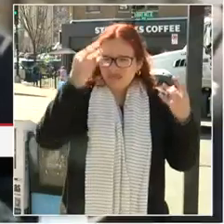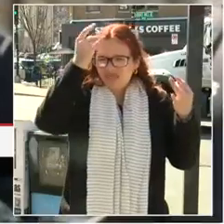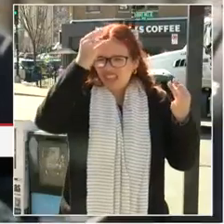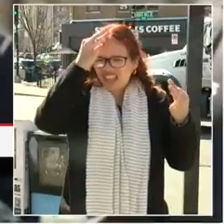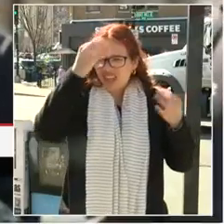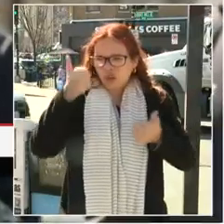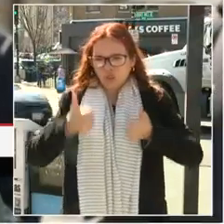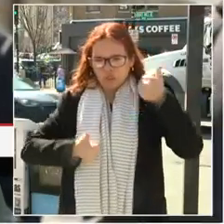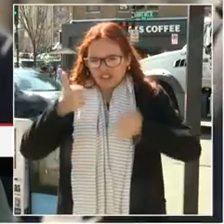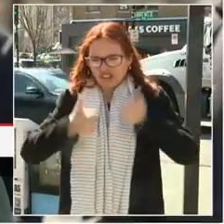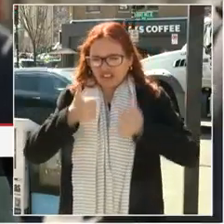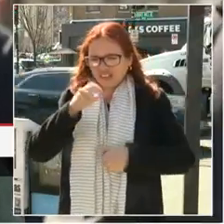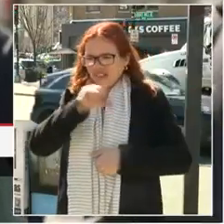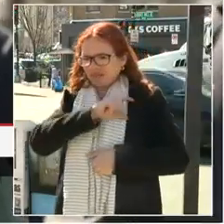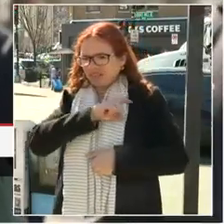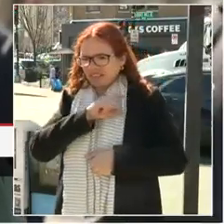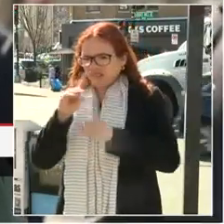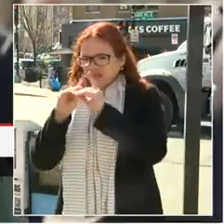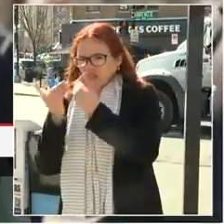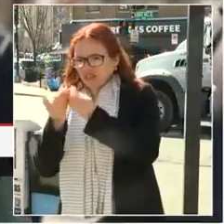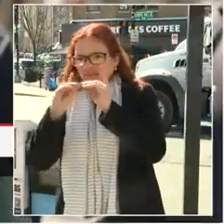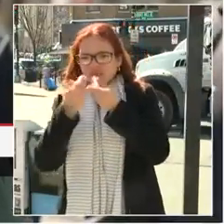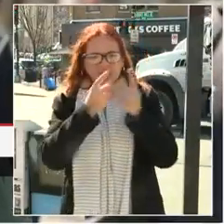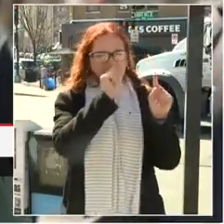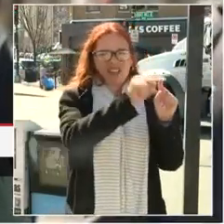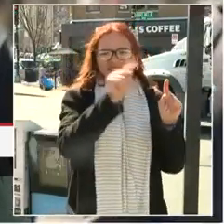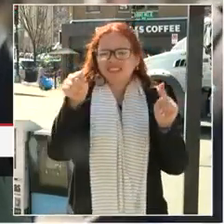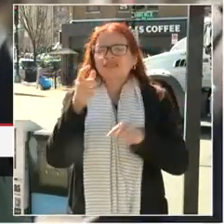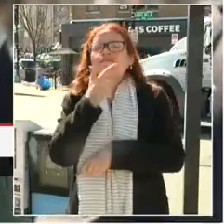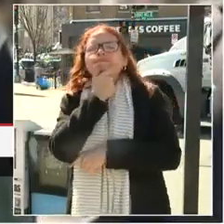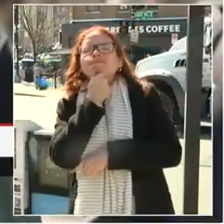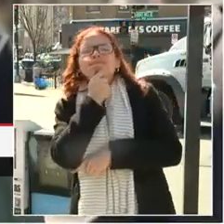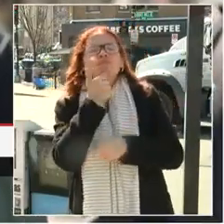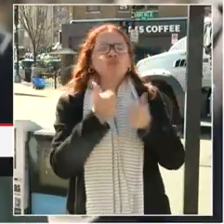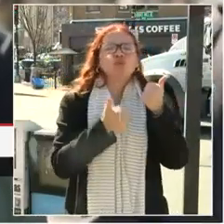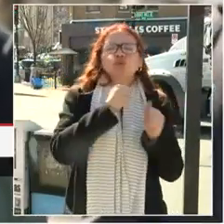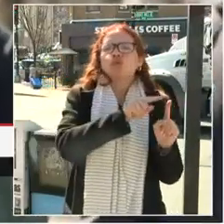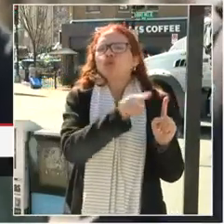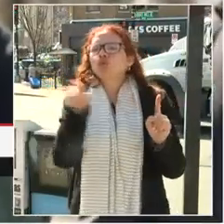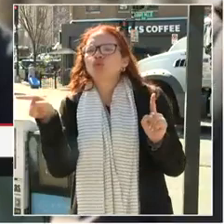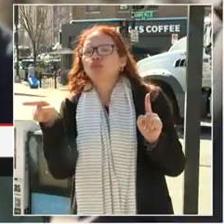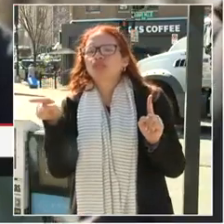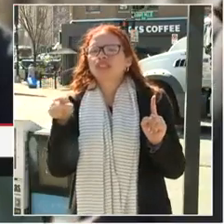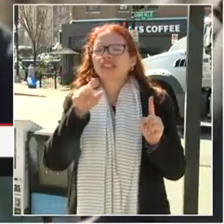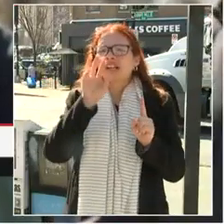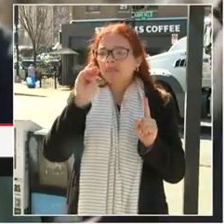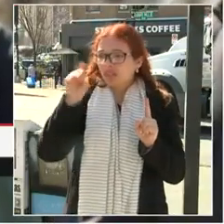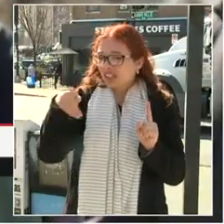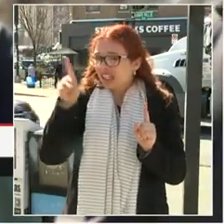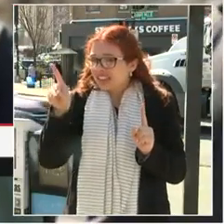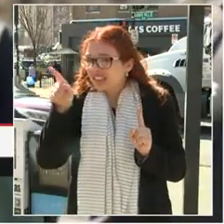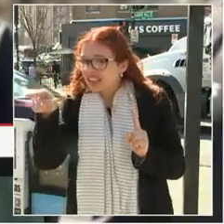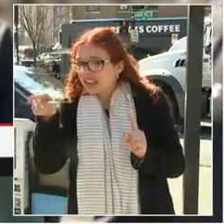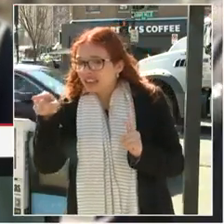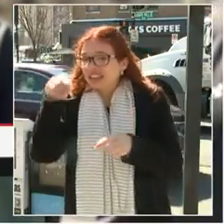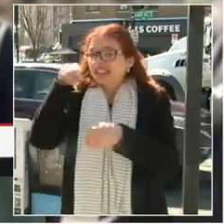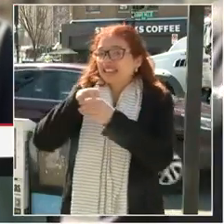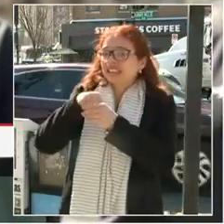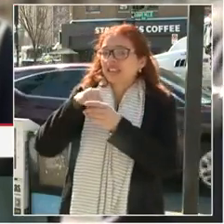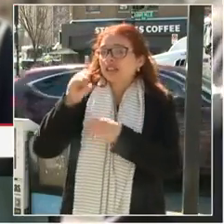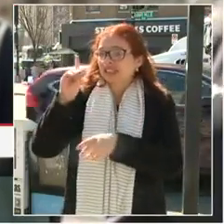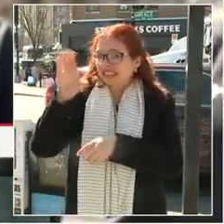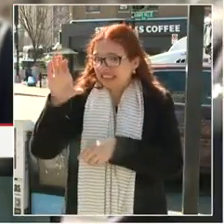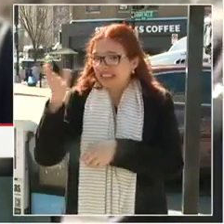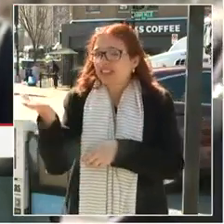police department to join, you say to yourself, that Metropolitan Police Department in Washington, D.C. is where I